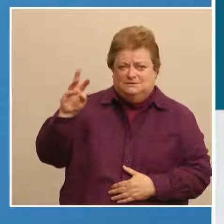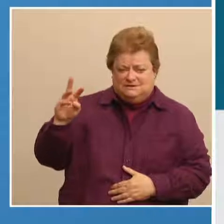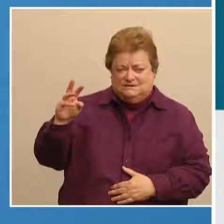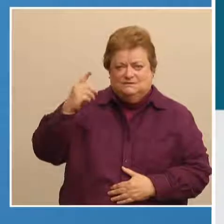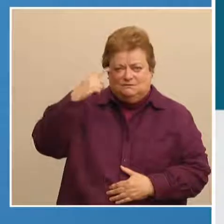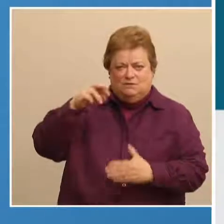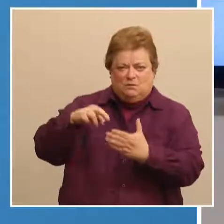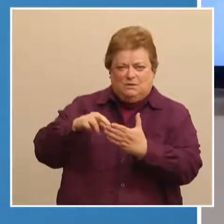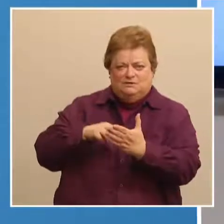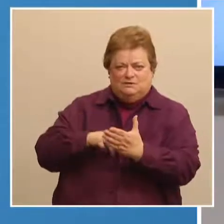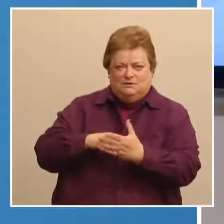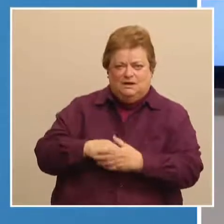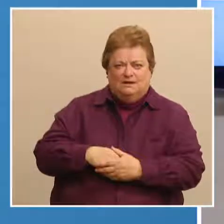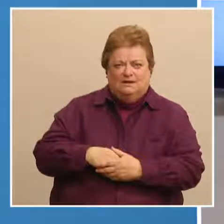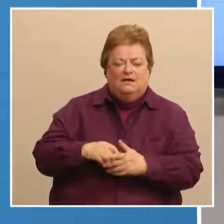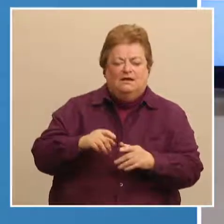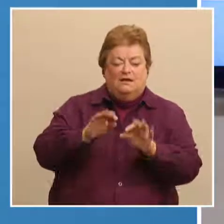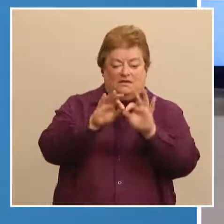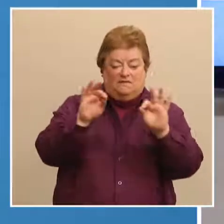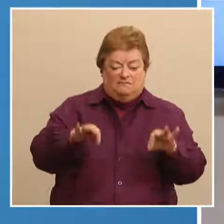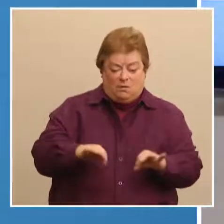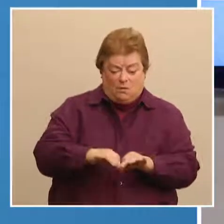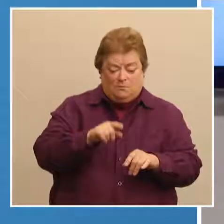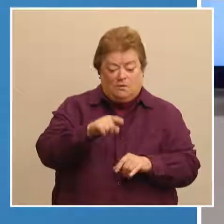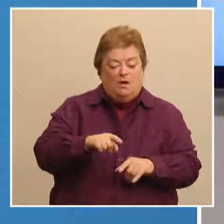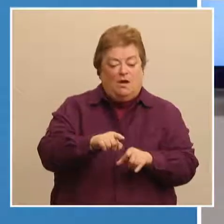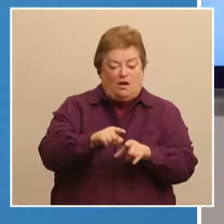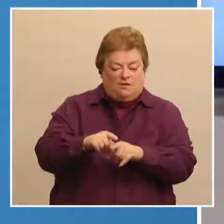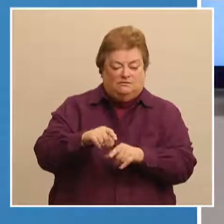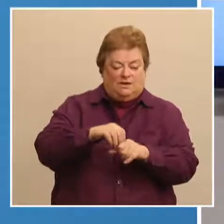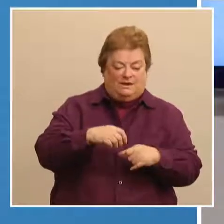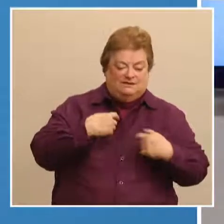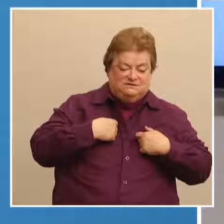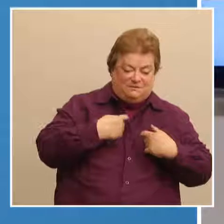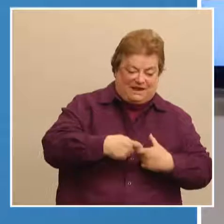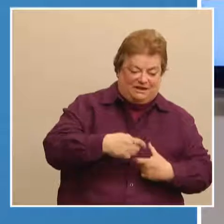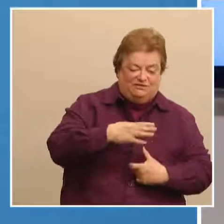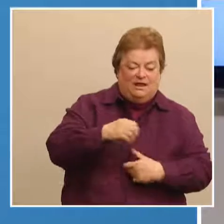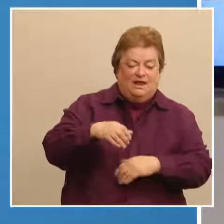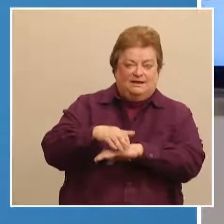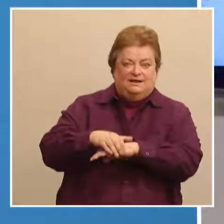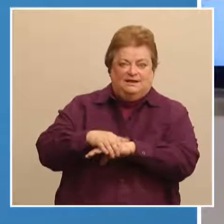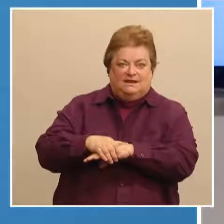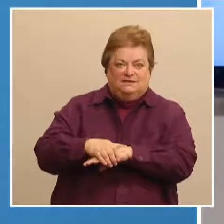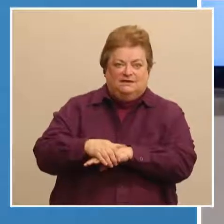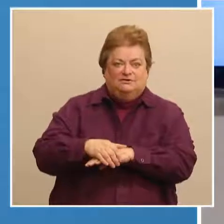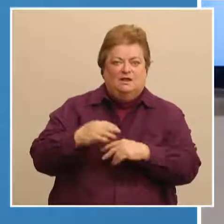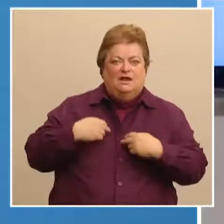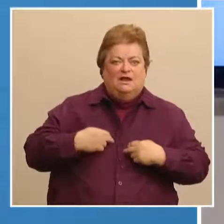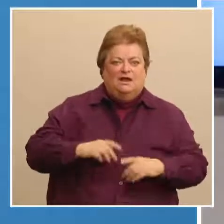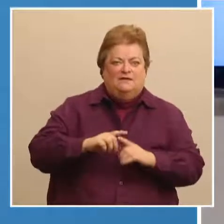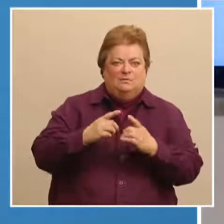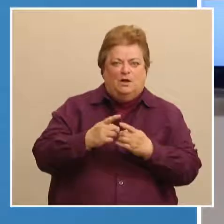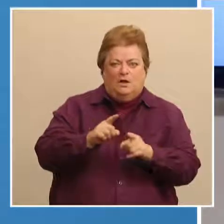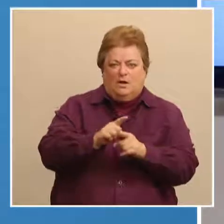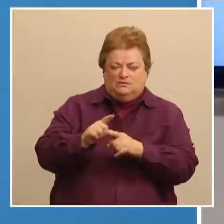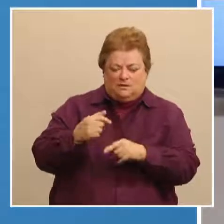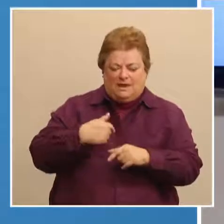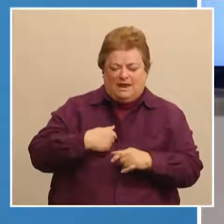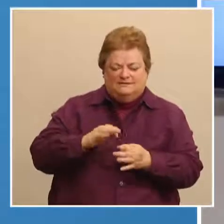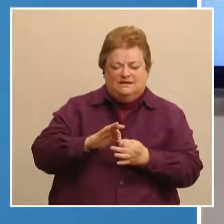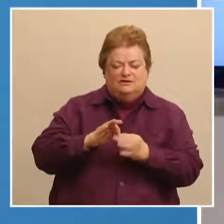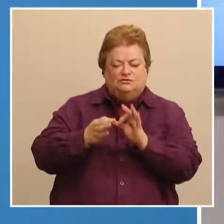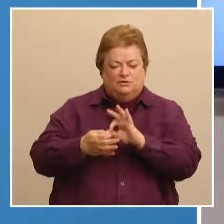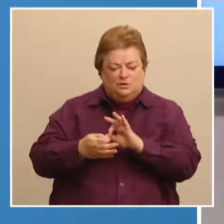402-441-8006 to register. The form is available in English and Spanish. The health department also has interpreters available